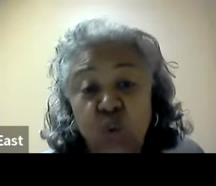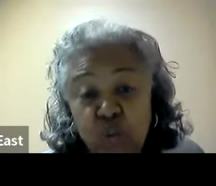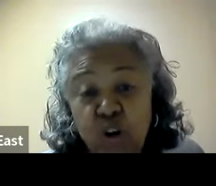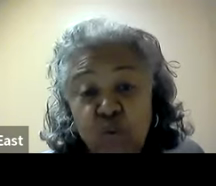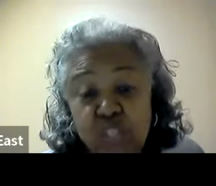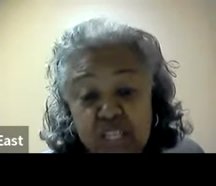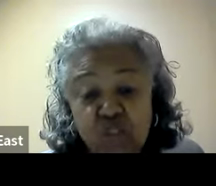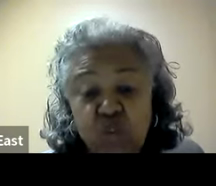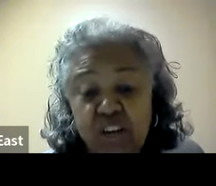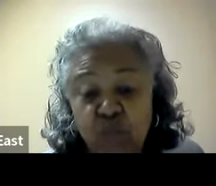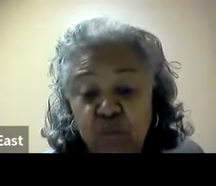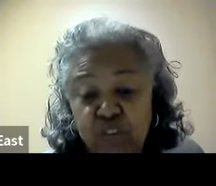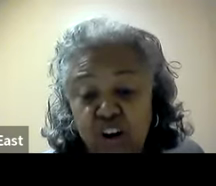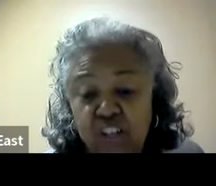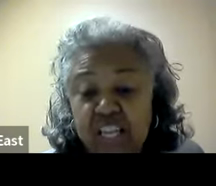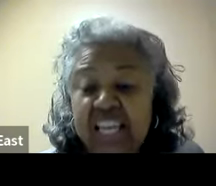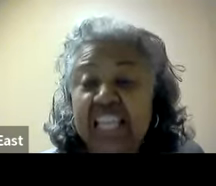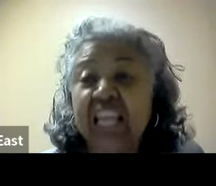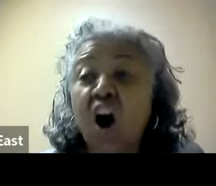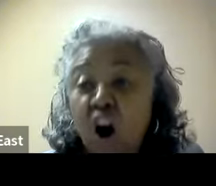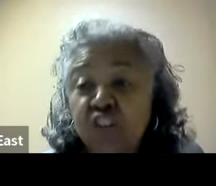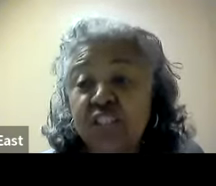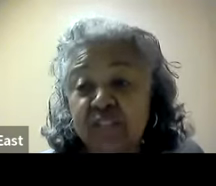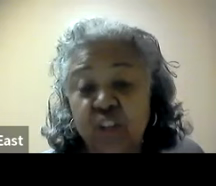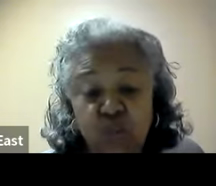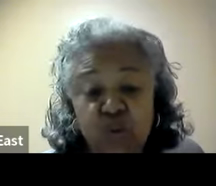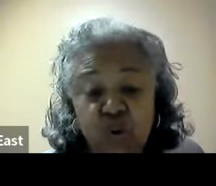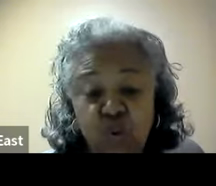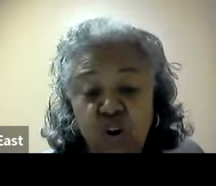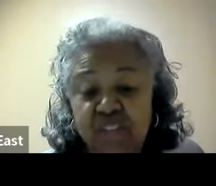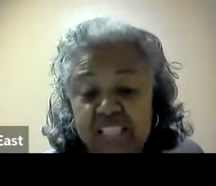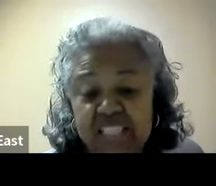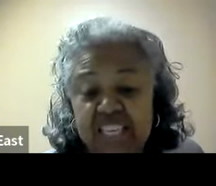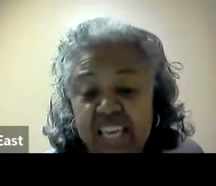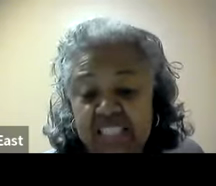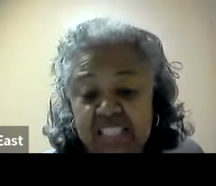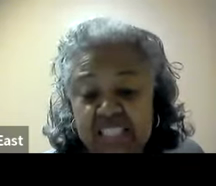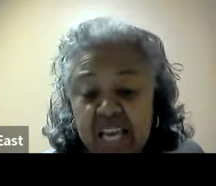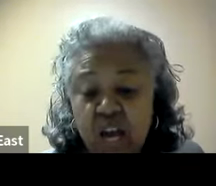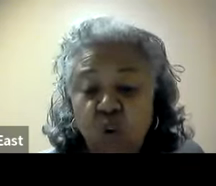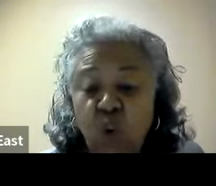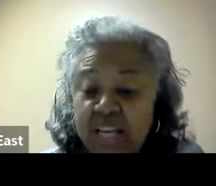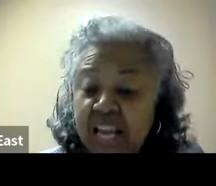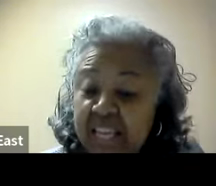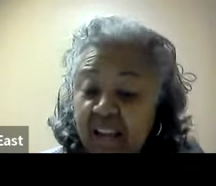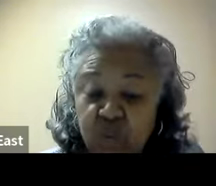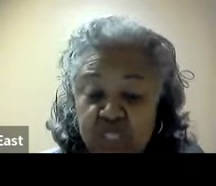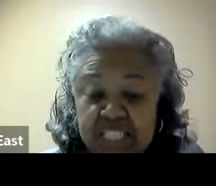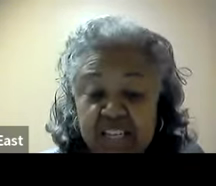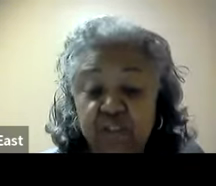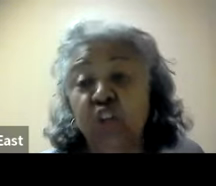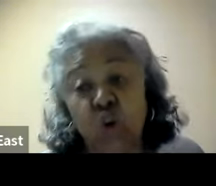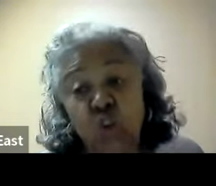at 2106 Quindaro Boulevard in the heart of the urban core of Kansas City, Kansas. Wyandotte County